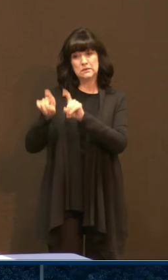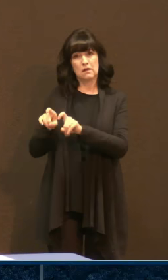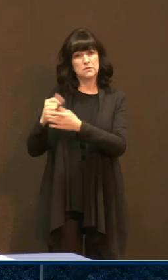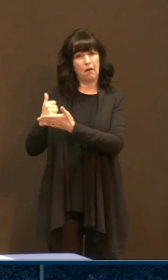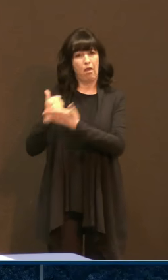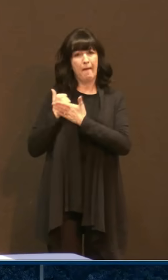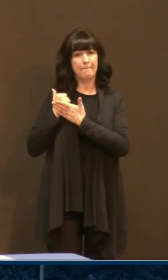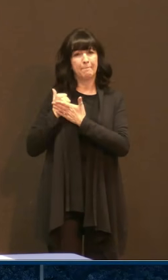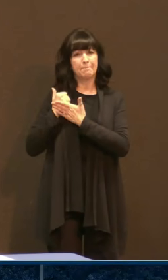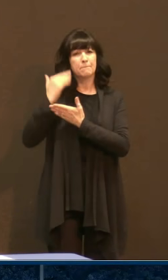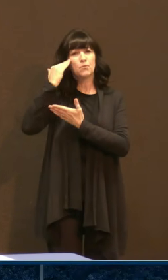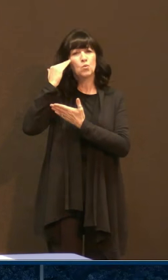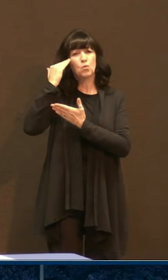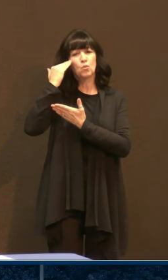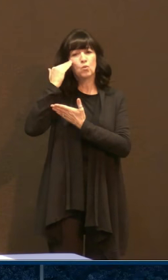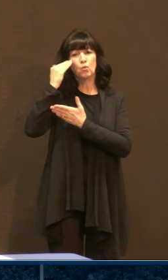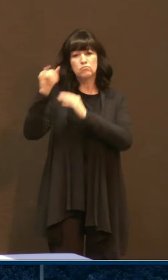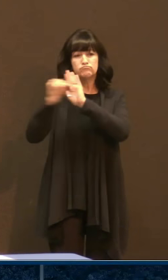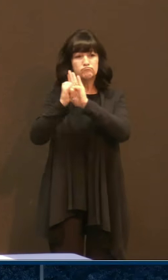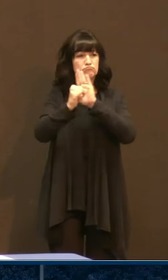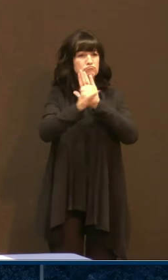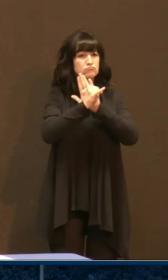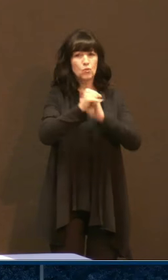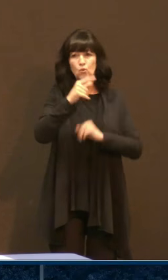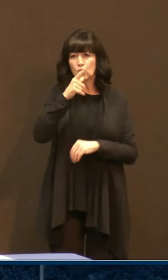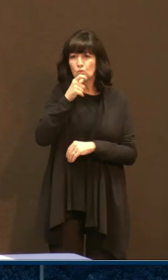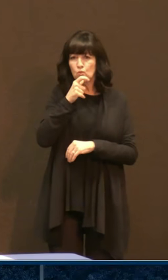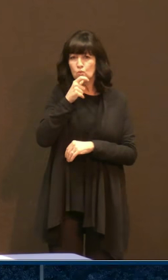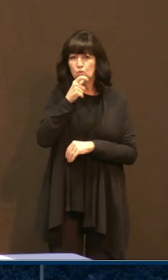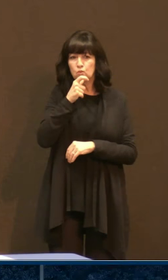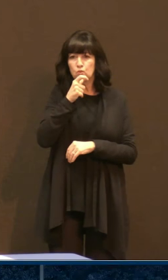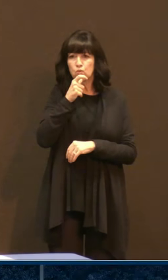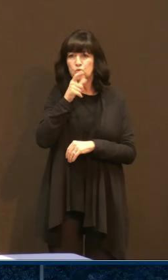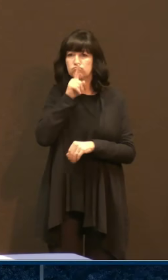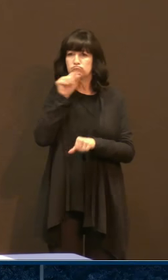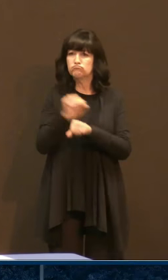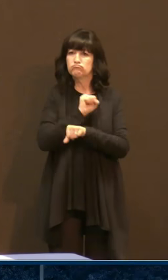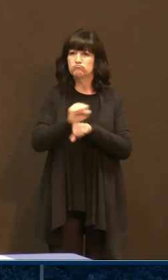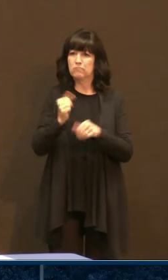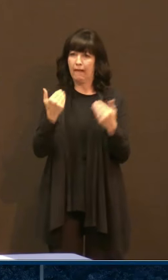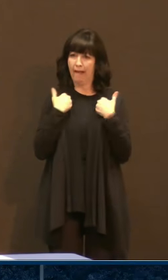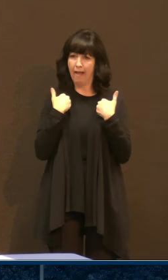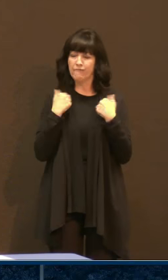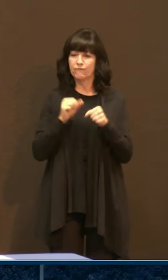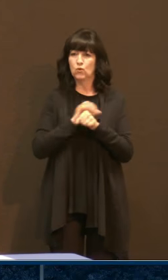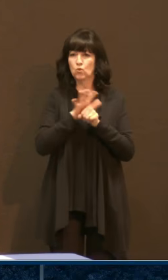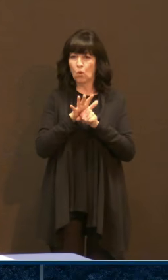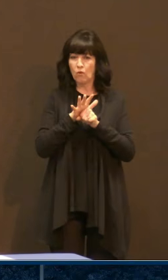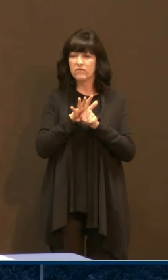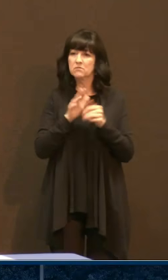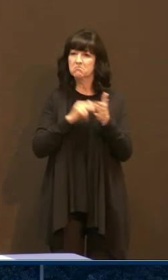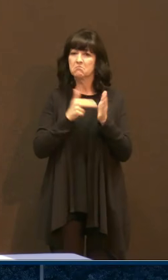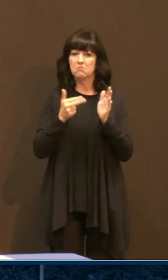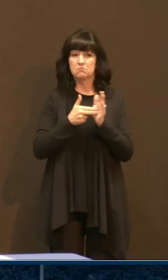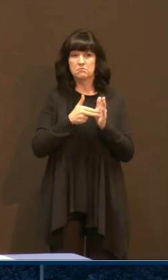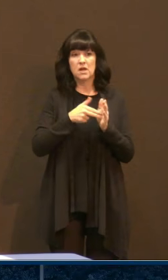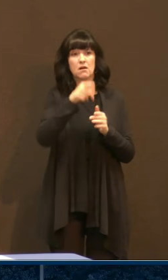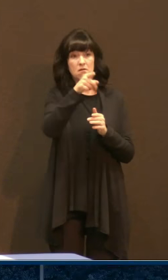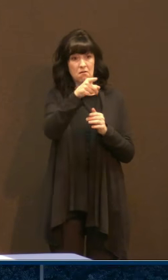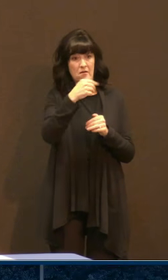infected, and then it helps them so that they can be isolated or separated from other individuals. And as